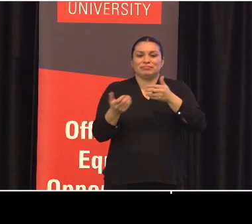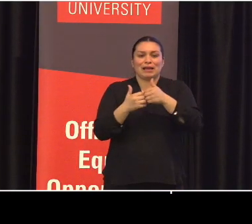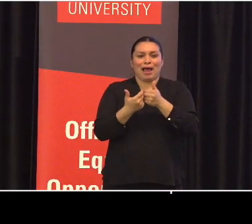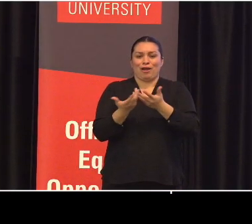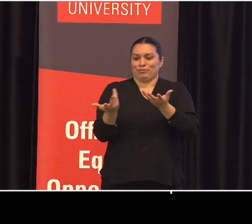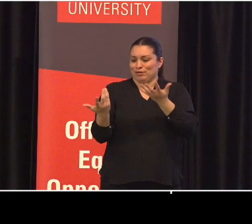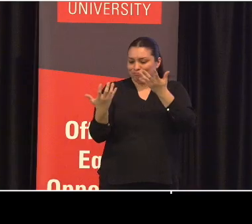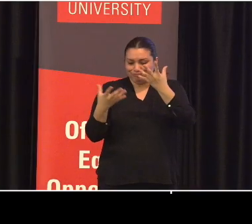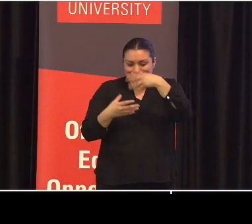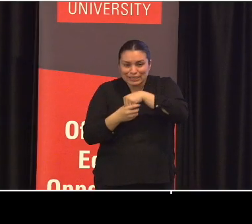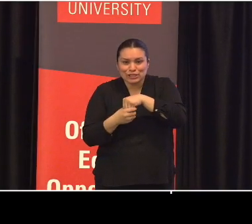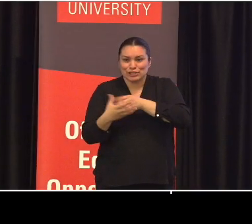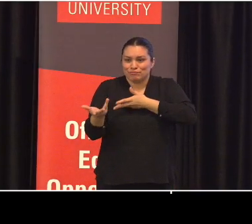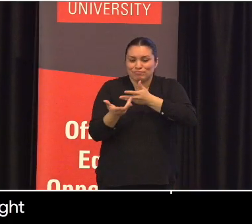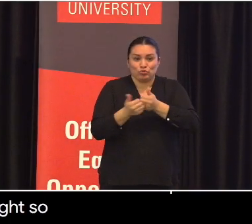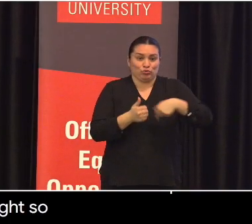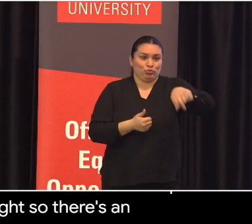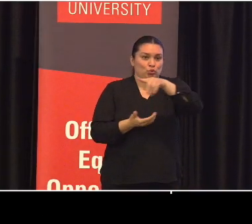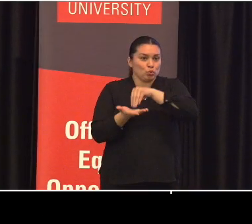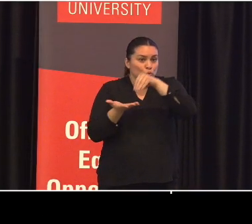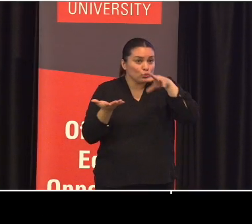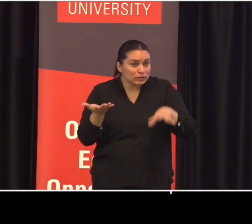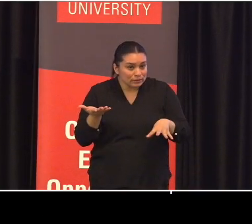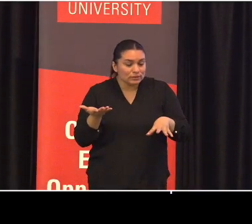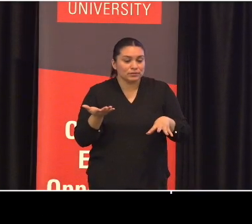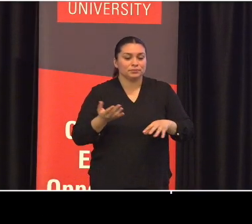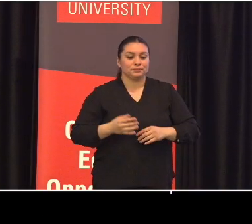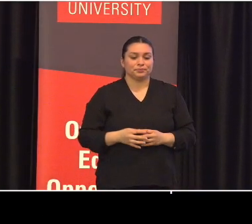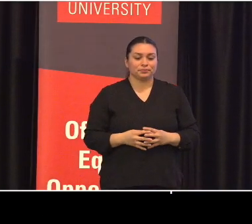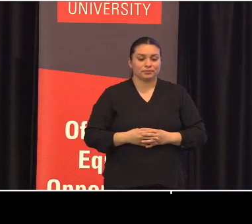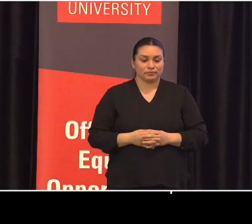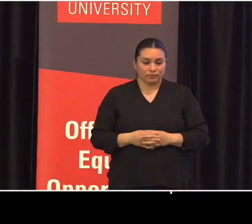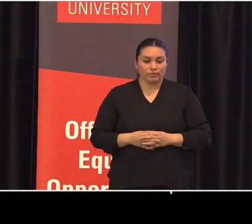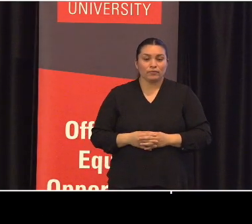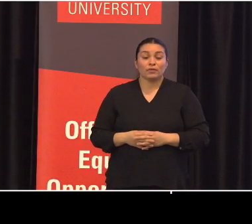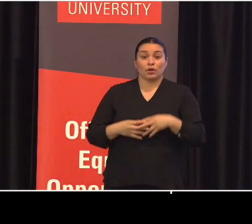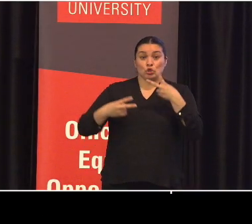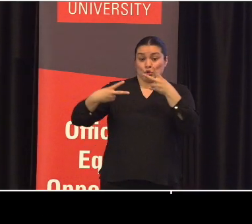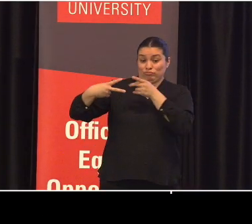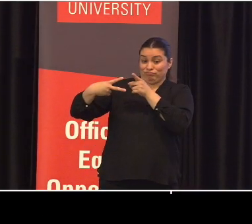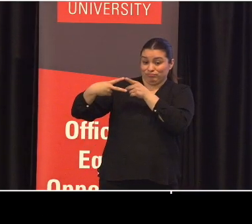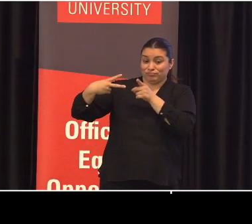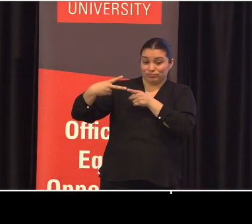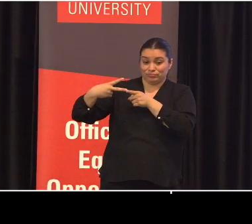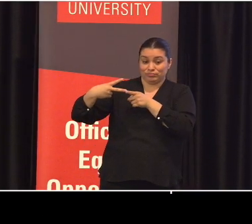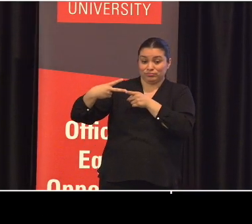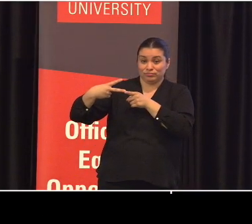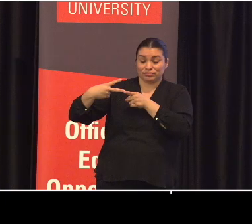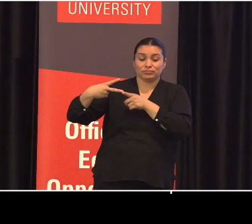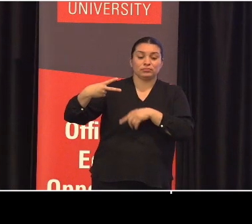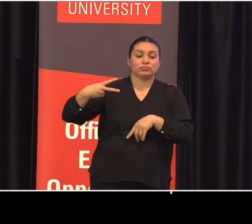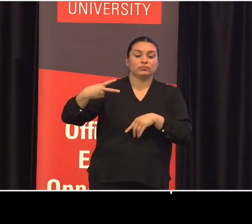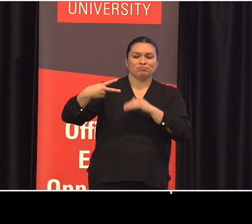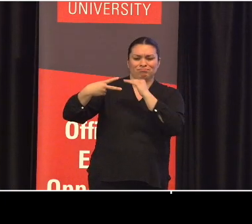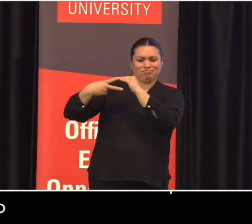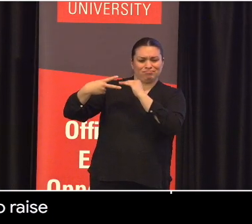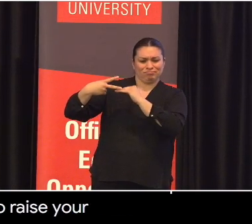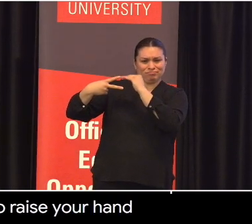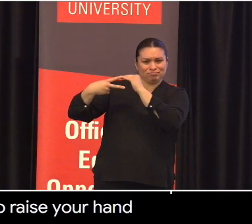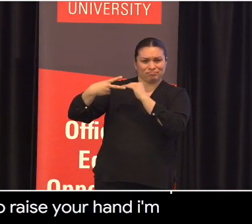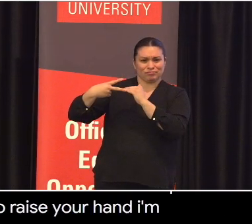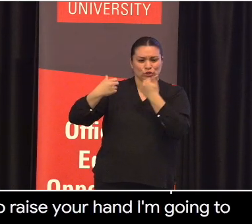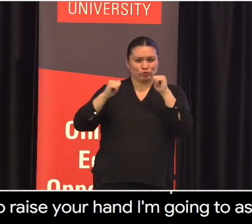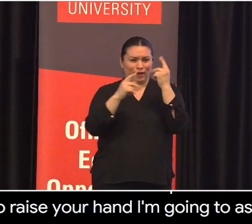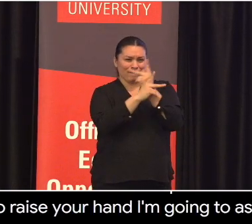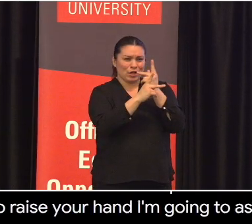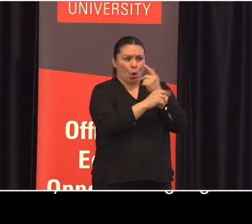you information? Right, so there's an option A and an option B. So when I flip to the next slide, I would like for you, if you're able to raise your hand, I'm going to